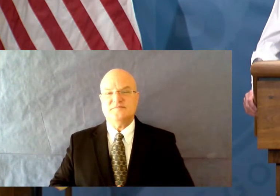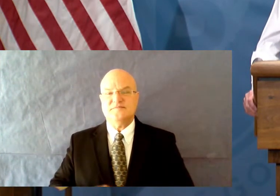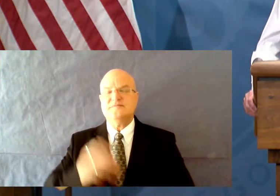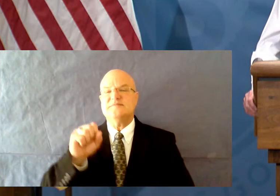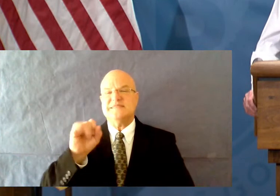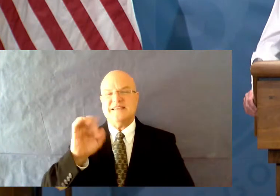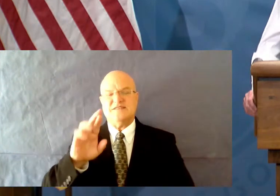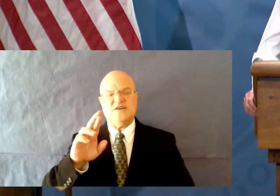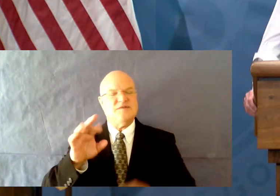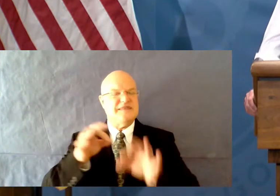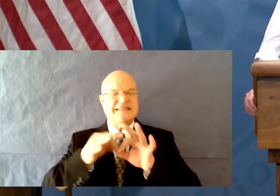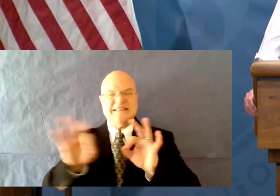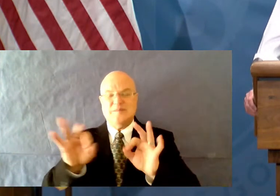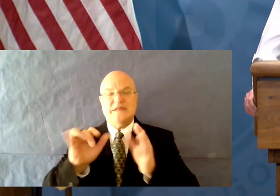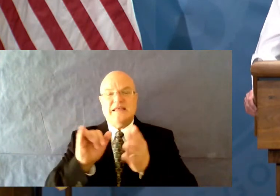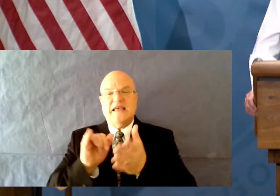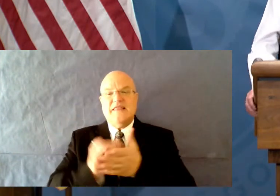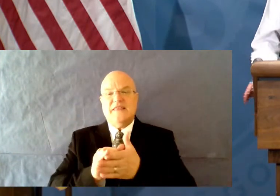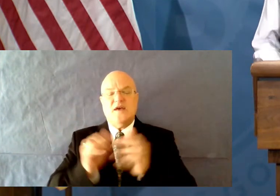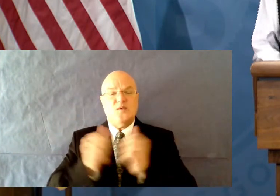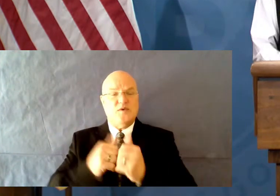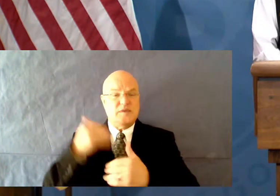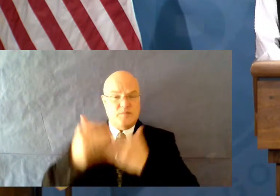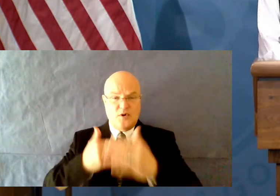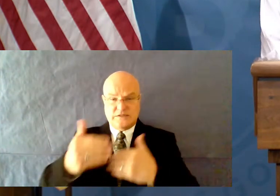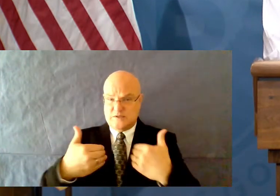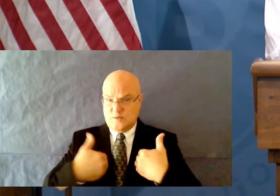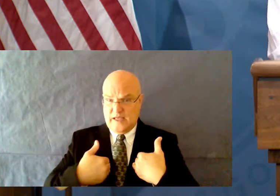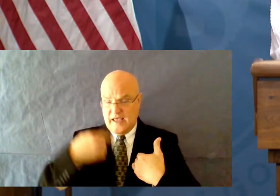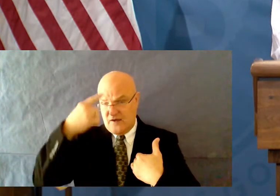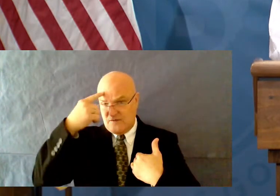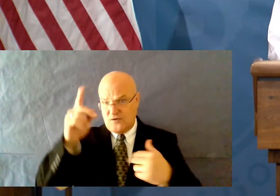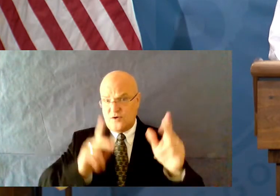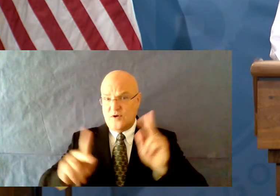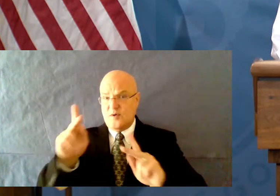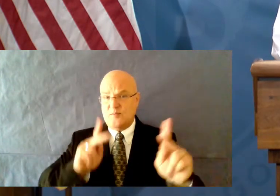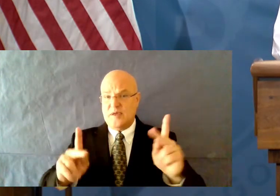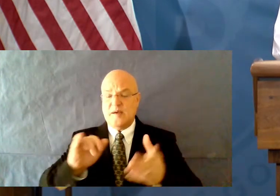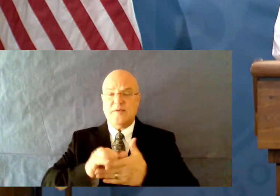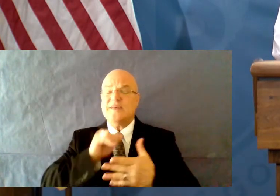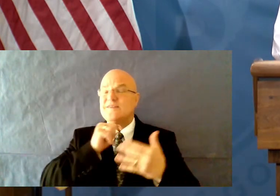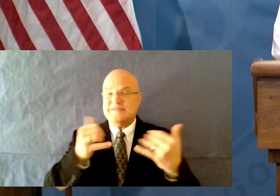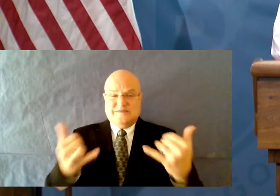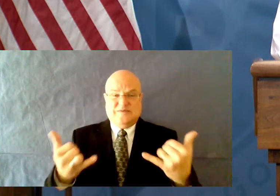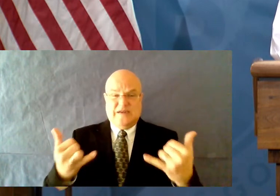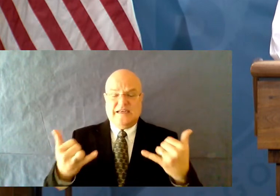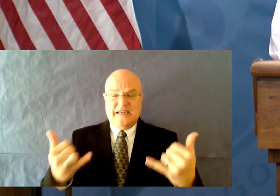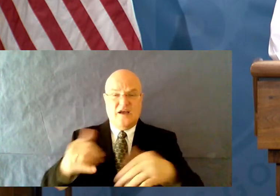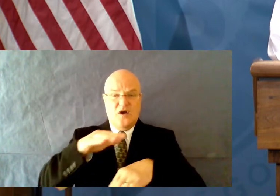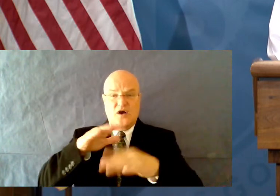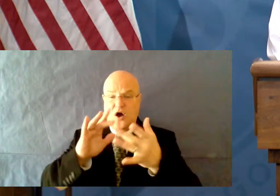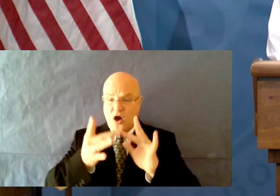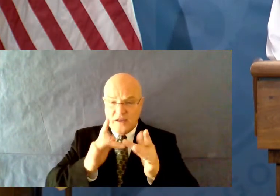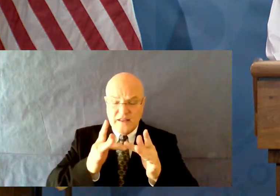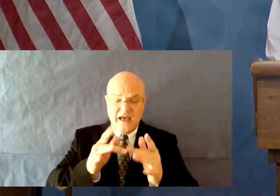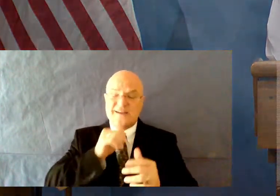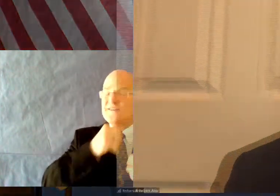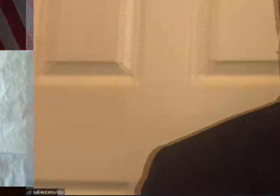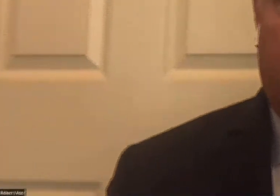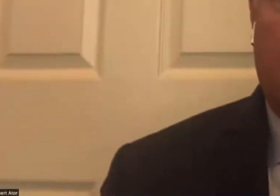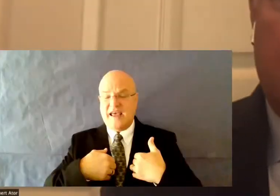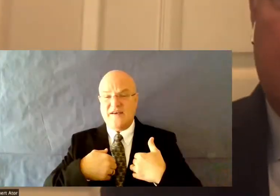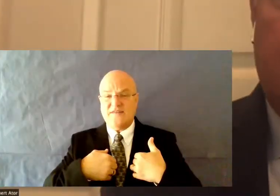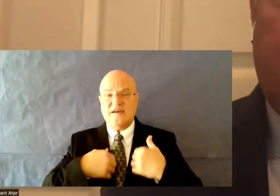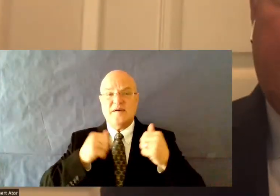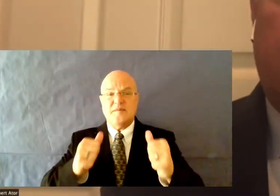very simply is that what the process we have for those that aren't currently online or don't have the capacity to